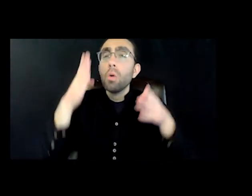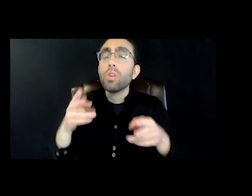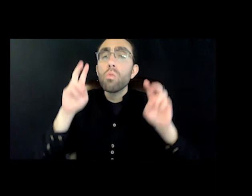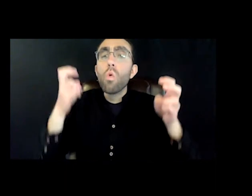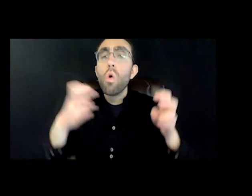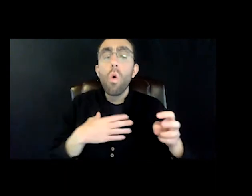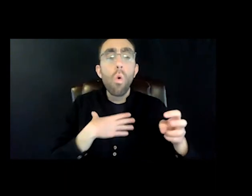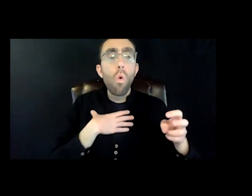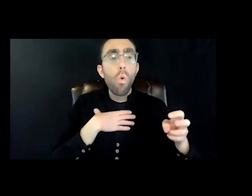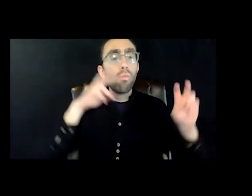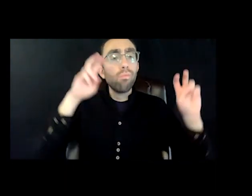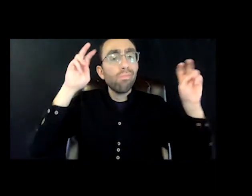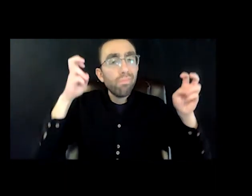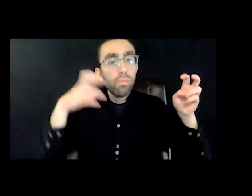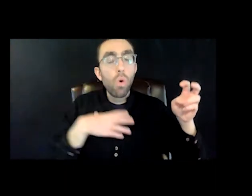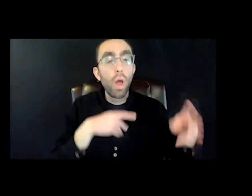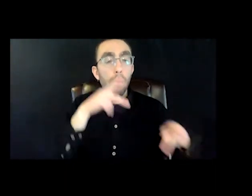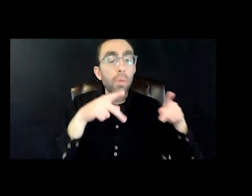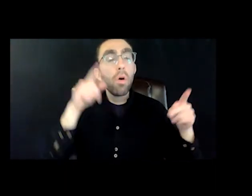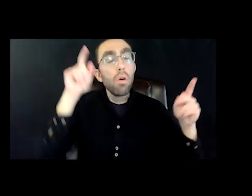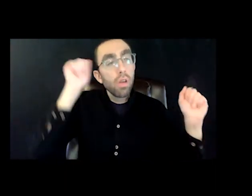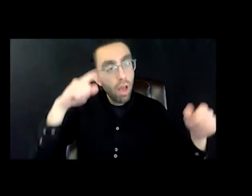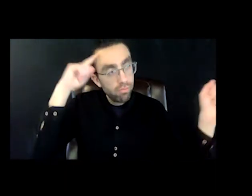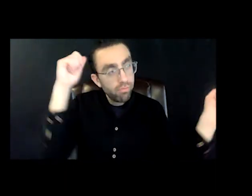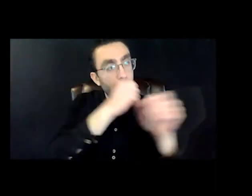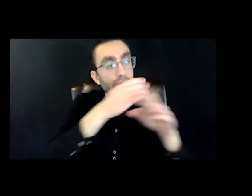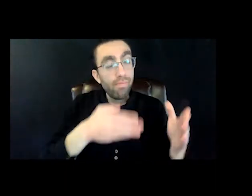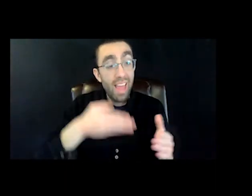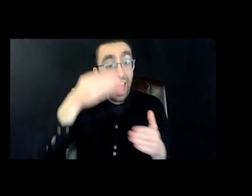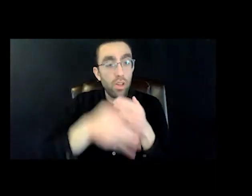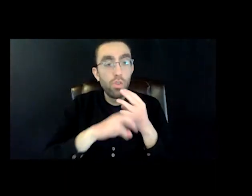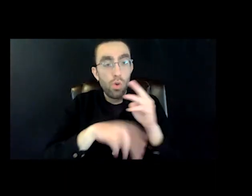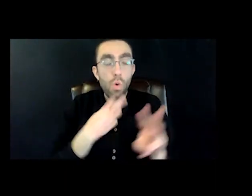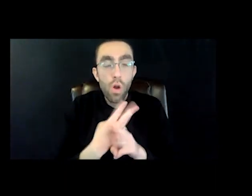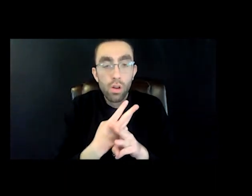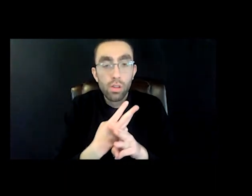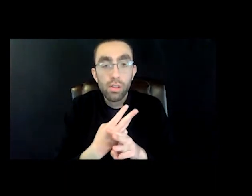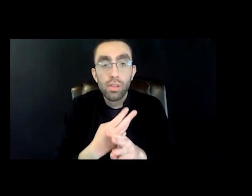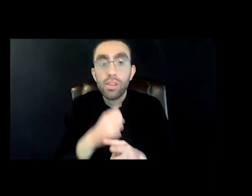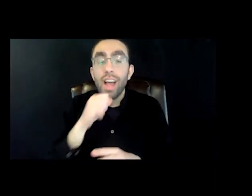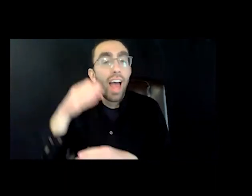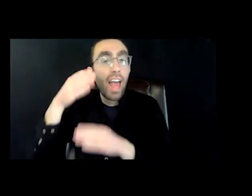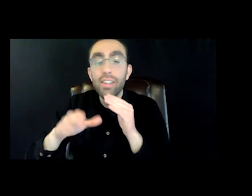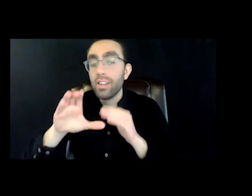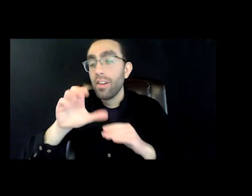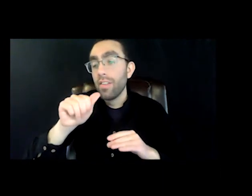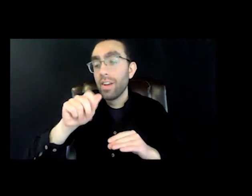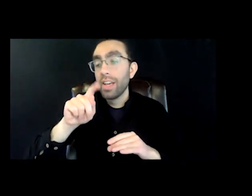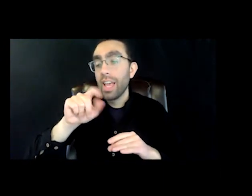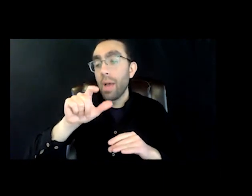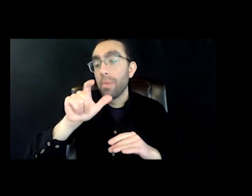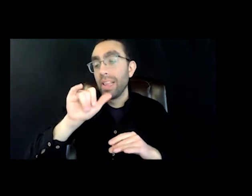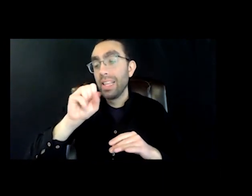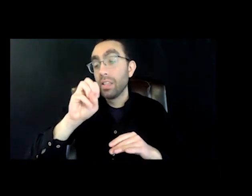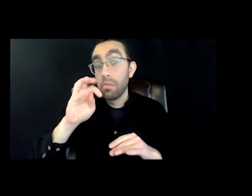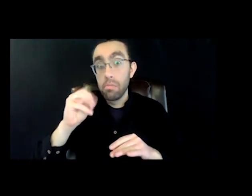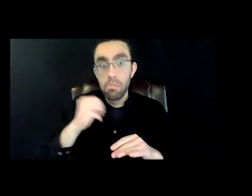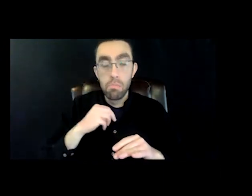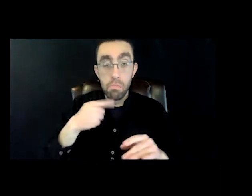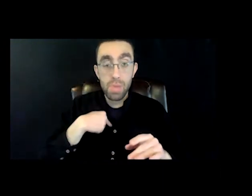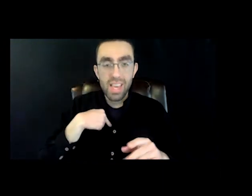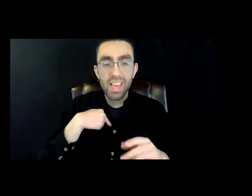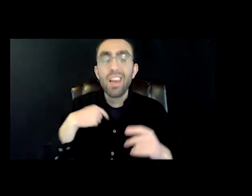time imagining the end of the world than the end of capitalism. If there's urgency that I celebrate, it's the urgency to dismantle this damn system.